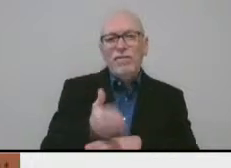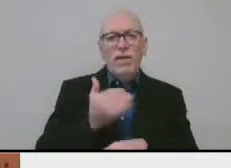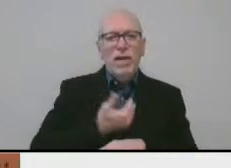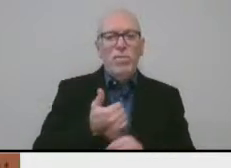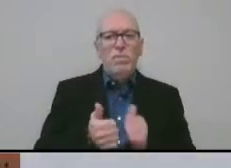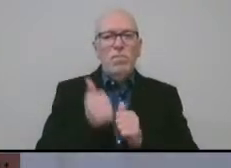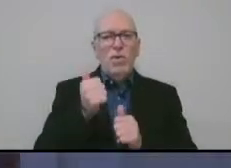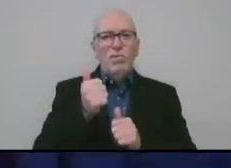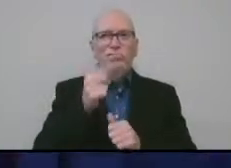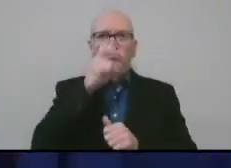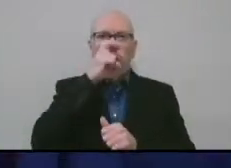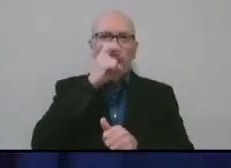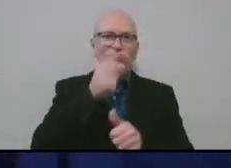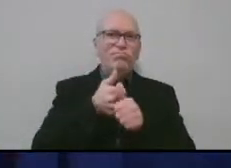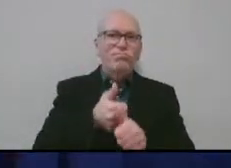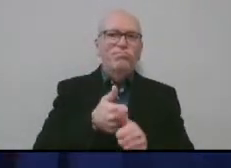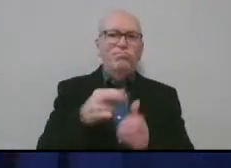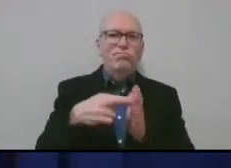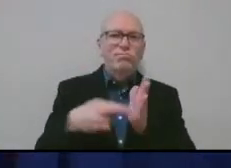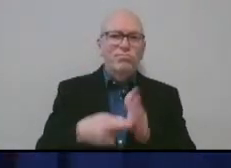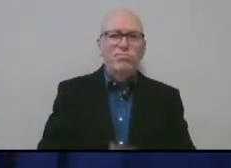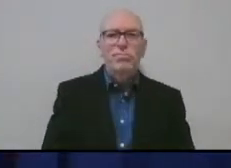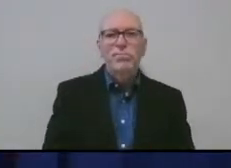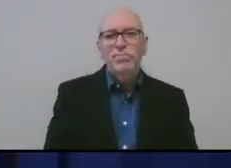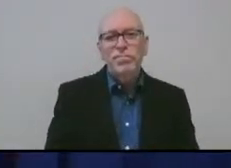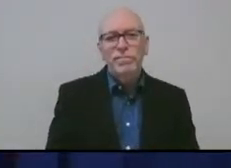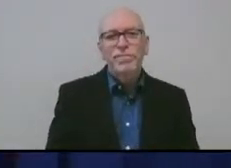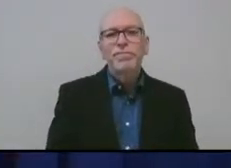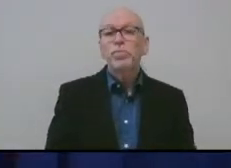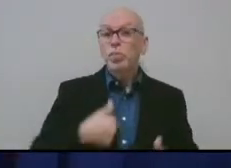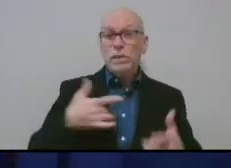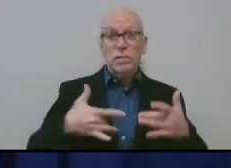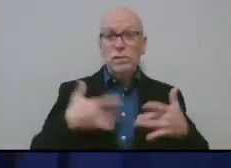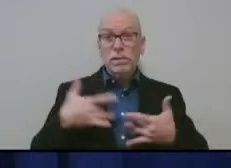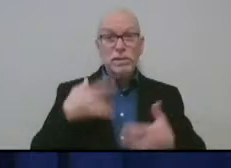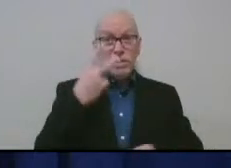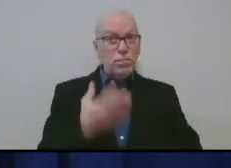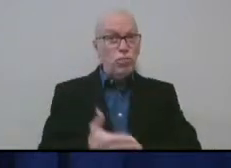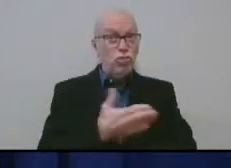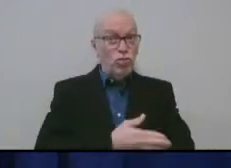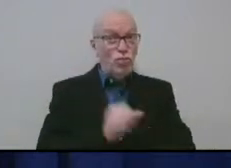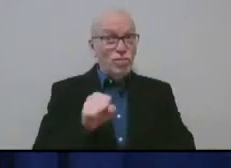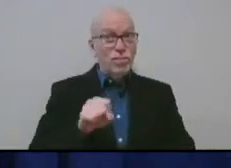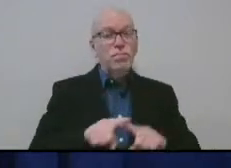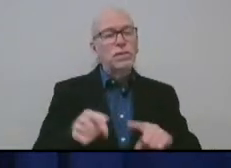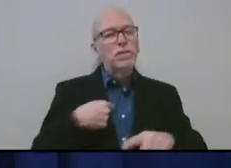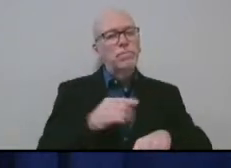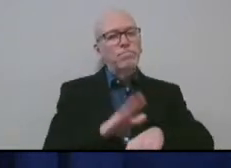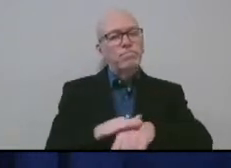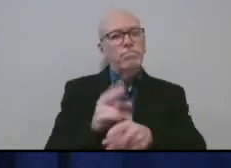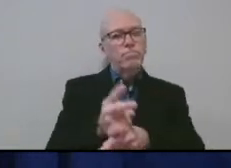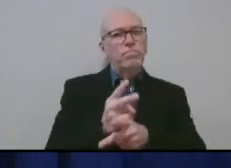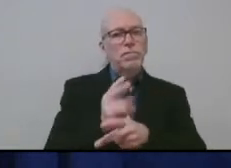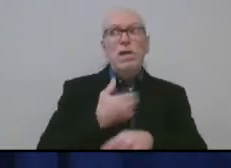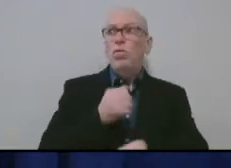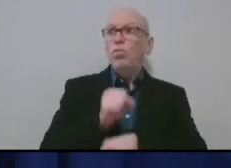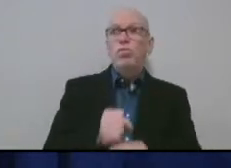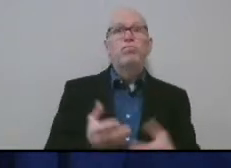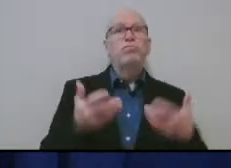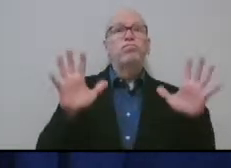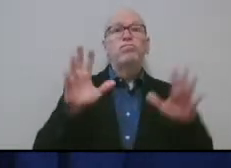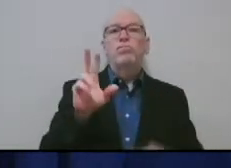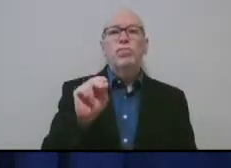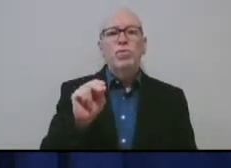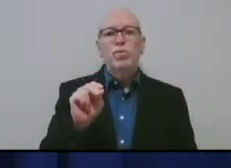stringent guidelines. As excited as we are to see these improvements, I caution Hoosiers that our work is far from over. In order